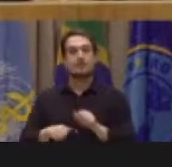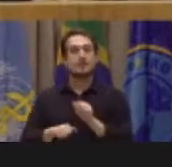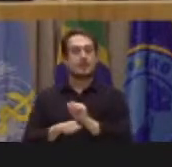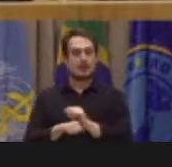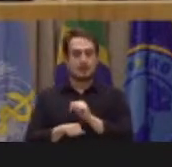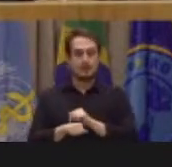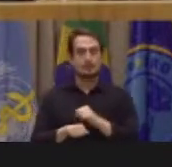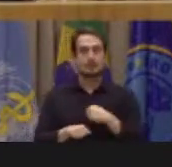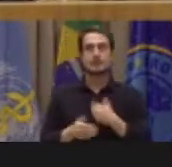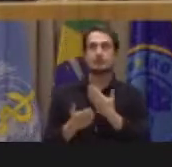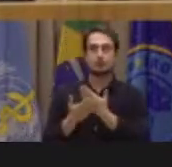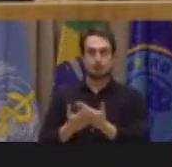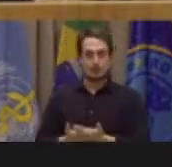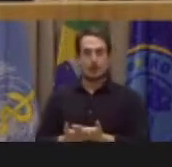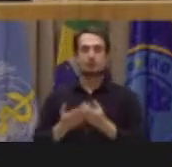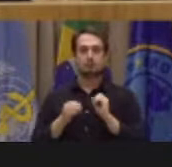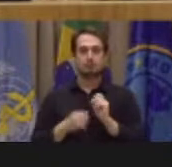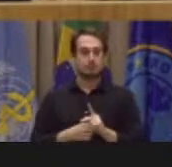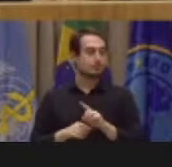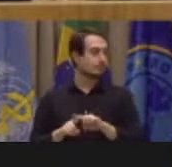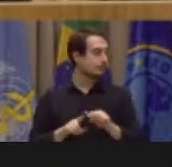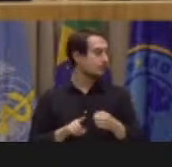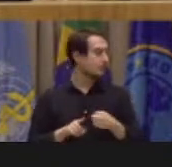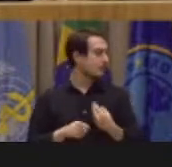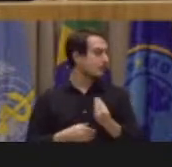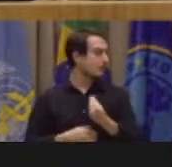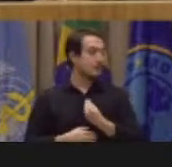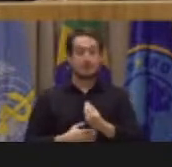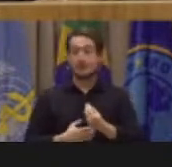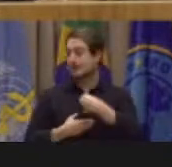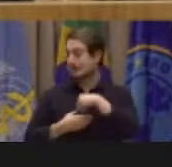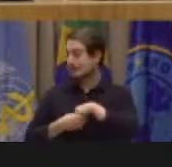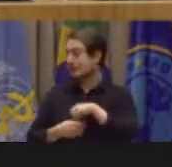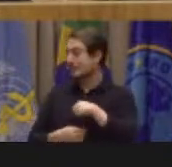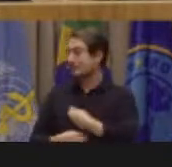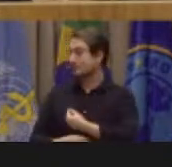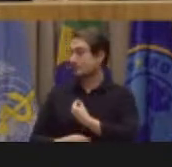and use the electronics. So I also put